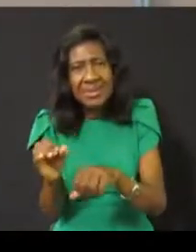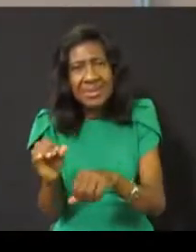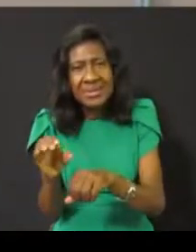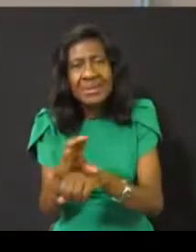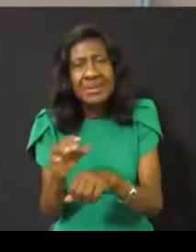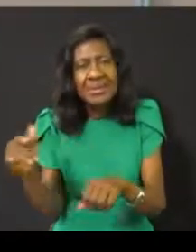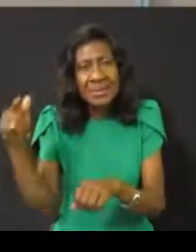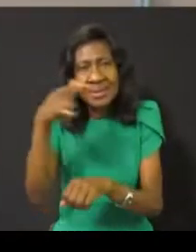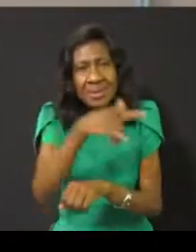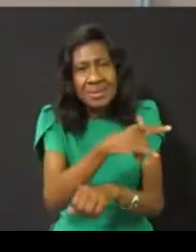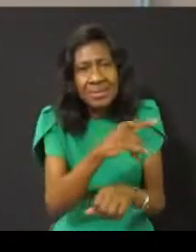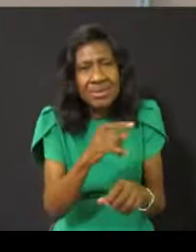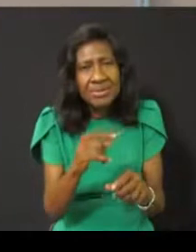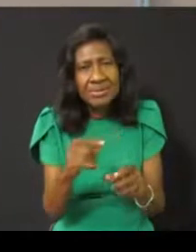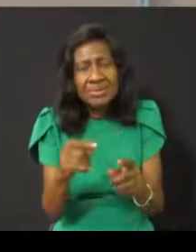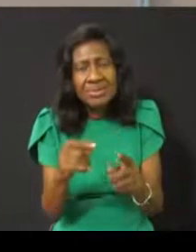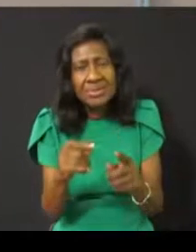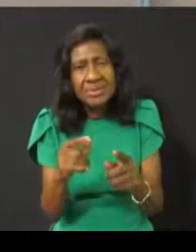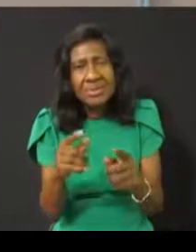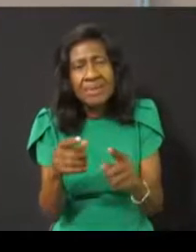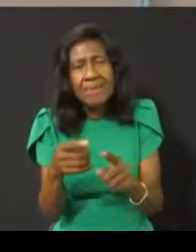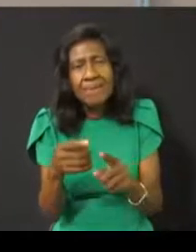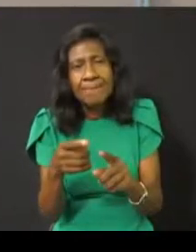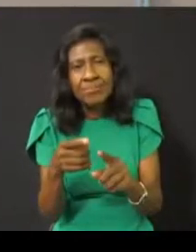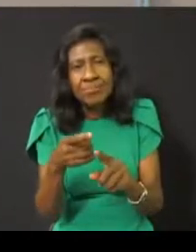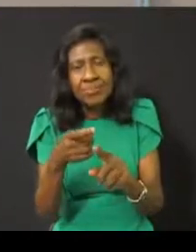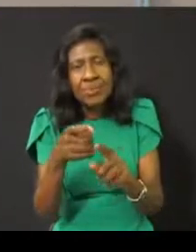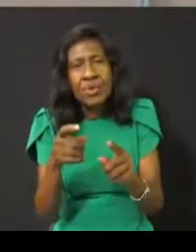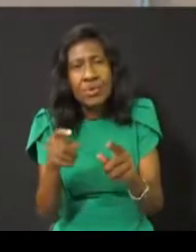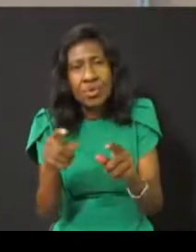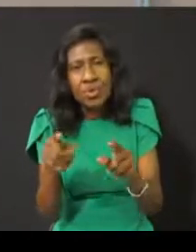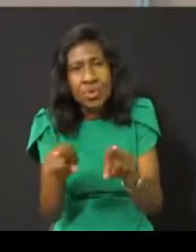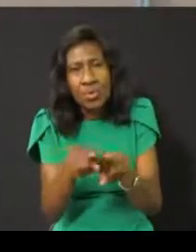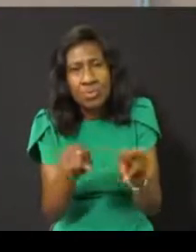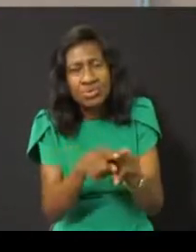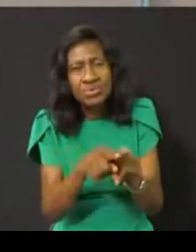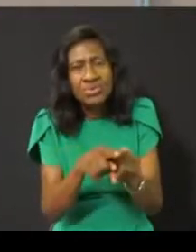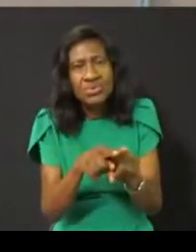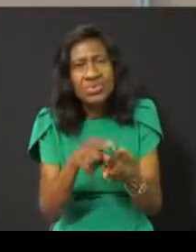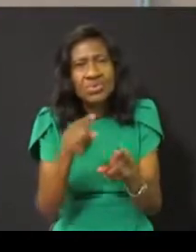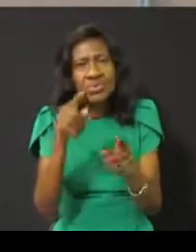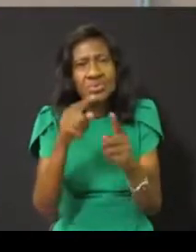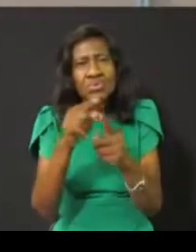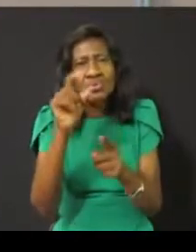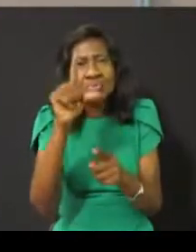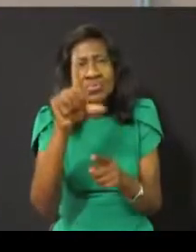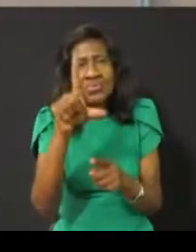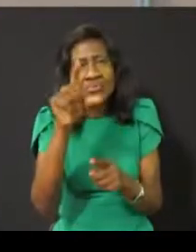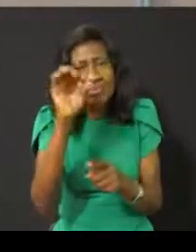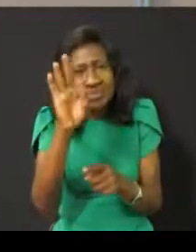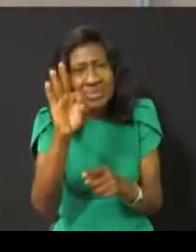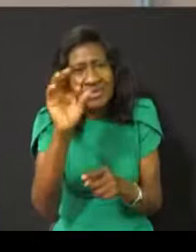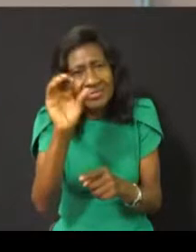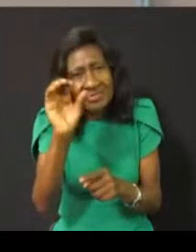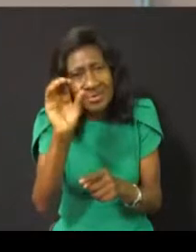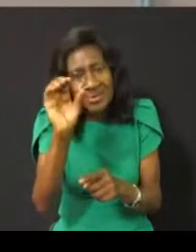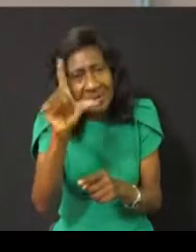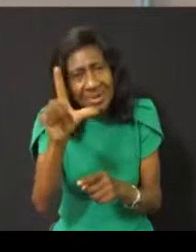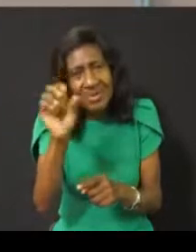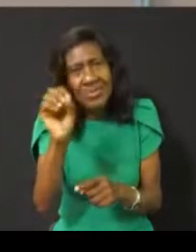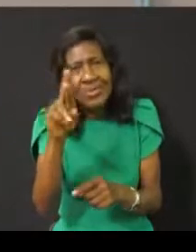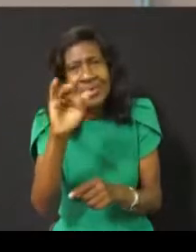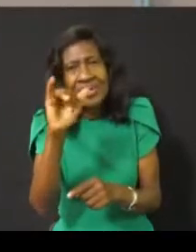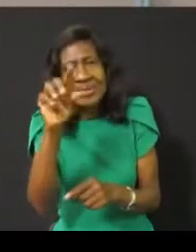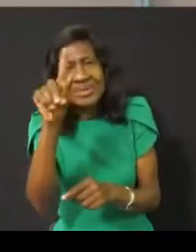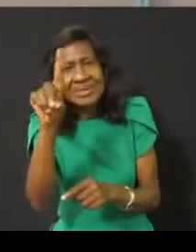weekly nonstop service between Grand Cayman and Tampa, Florida. The Tampa service is a popular route for visitors